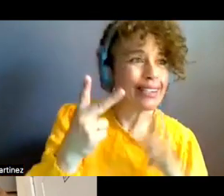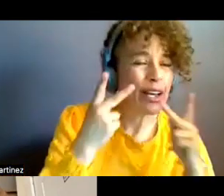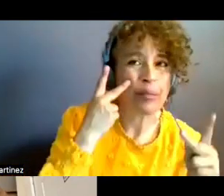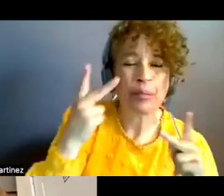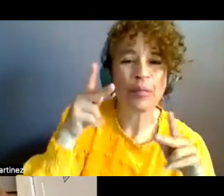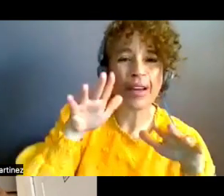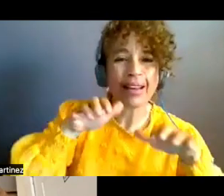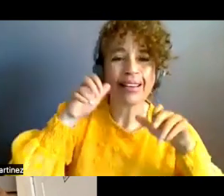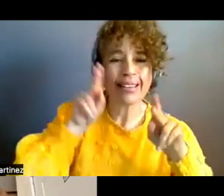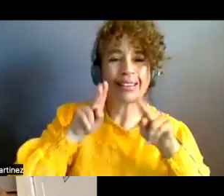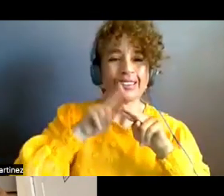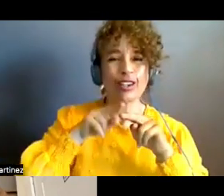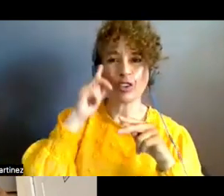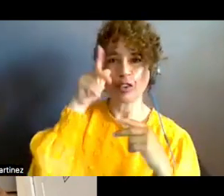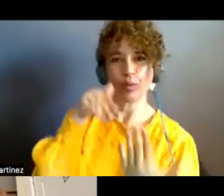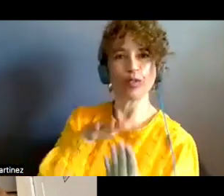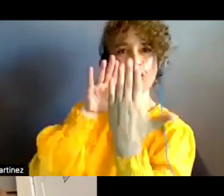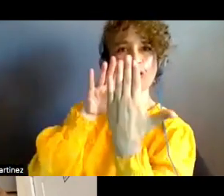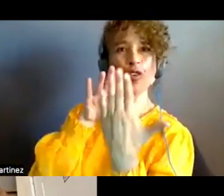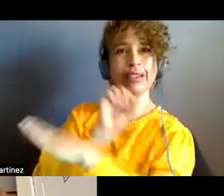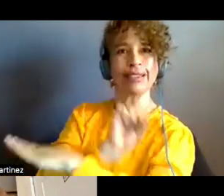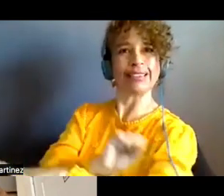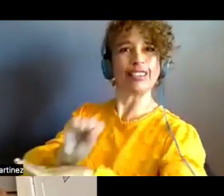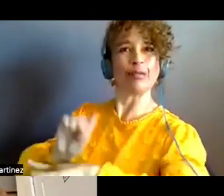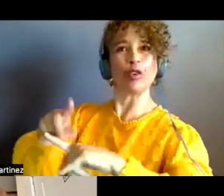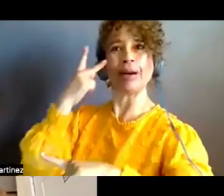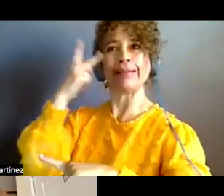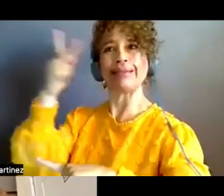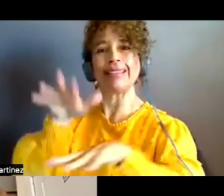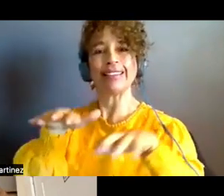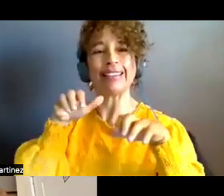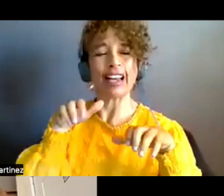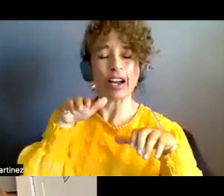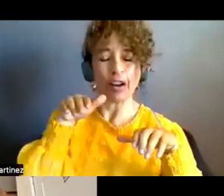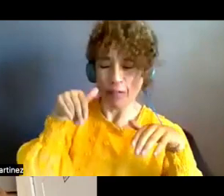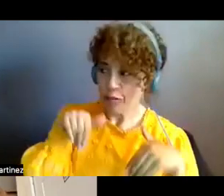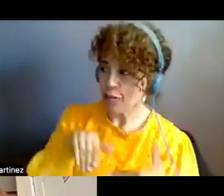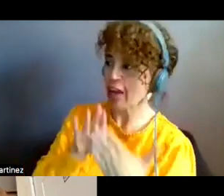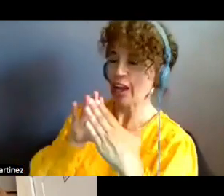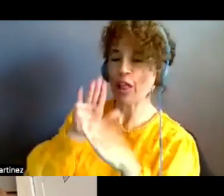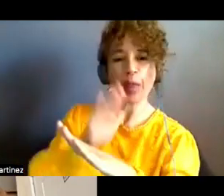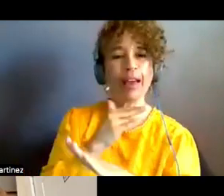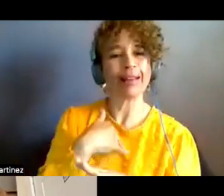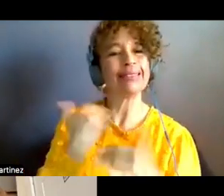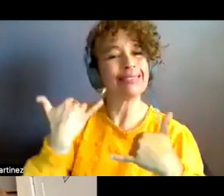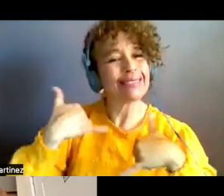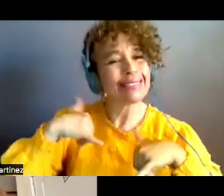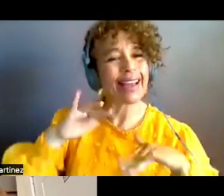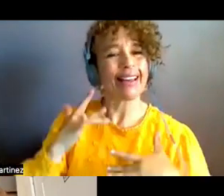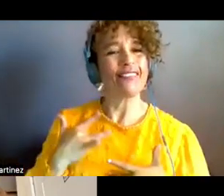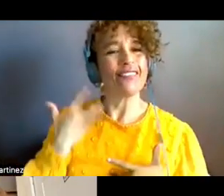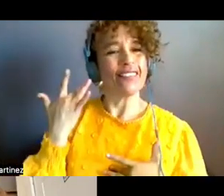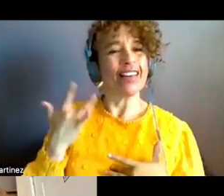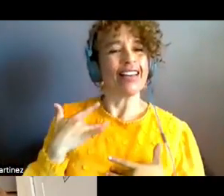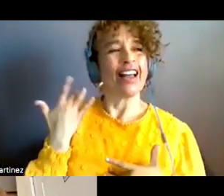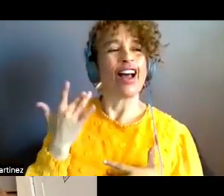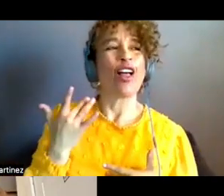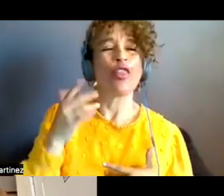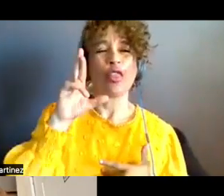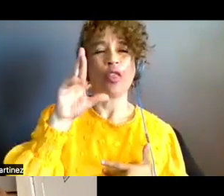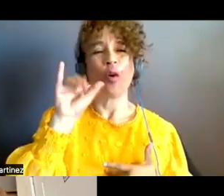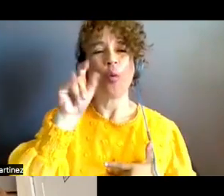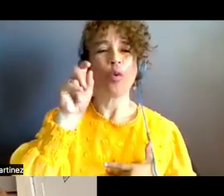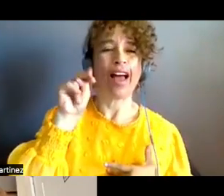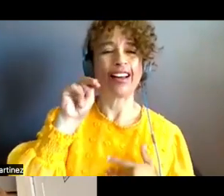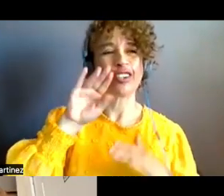if you're a singer, you're facing the audience, but as a pianist, you know, you're facing the music, you're facing away. But I can still sense the reaction, you know, of the